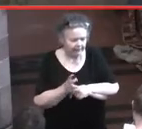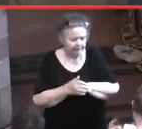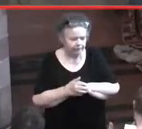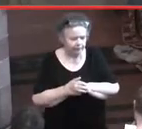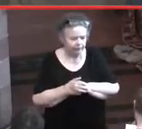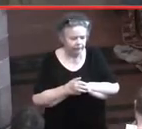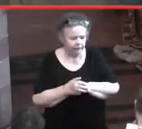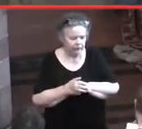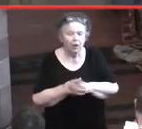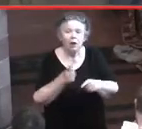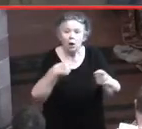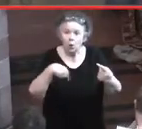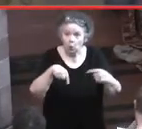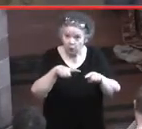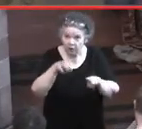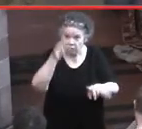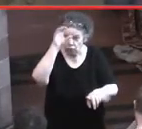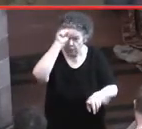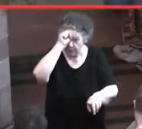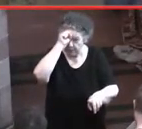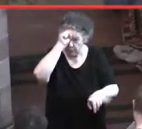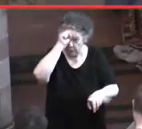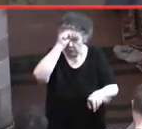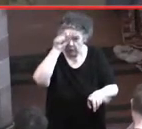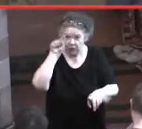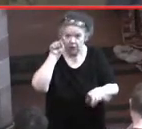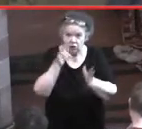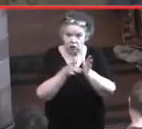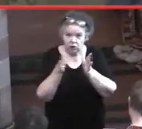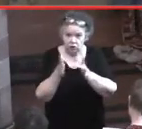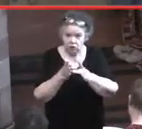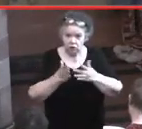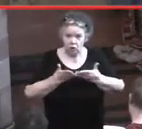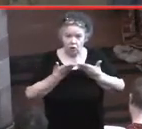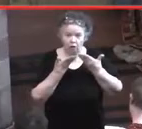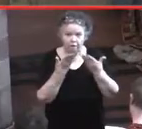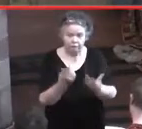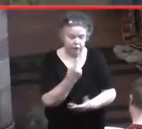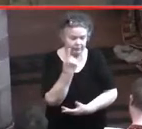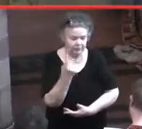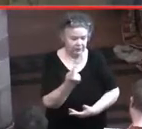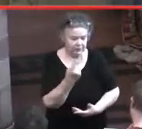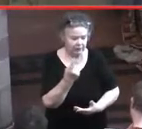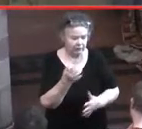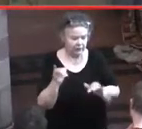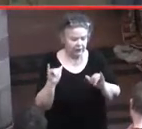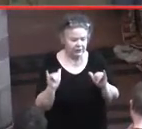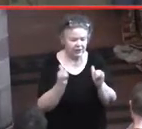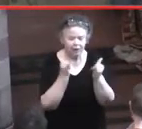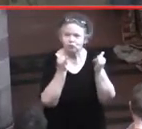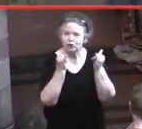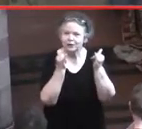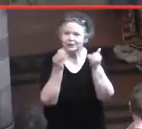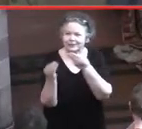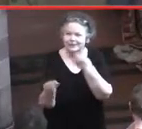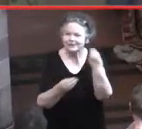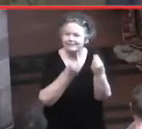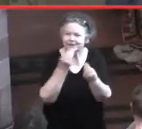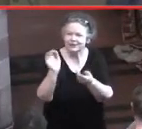again. Therefore, recalling Christ's offering of himself and celebrating this feast of our